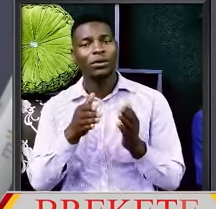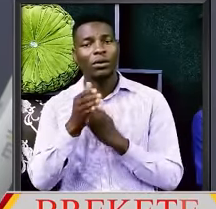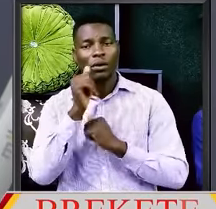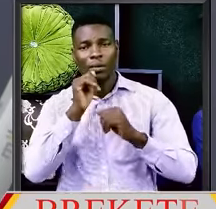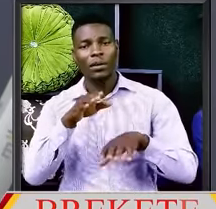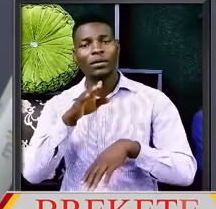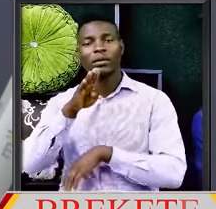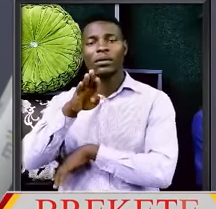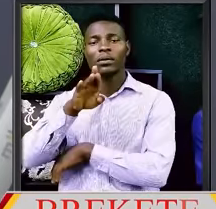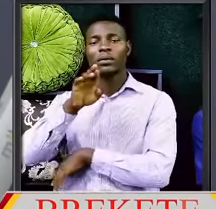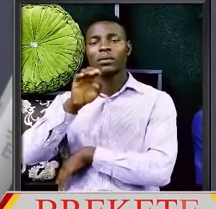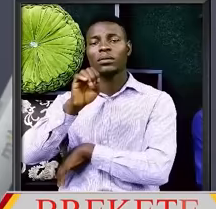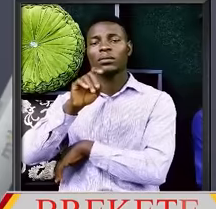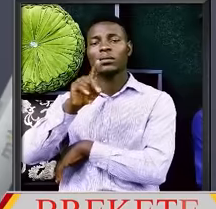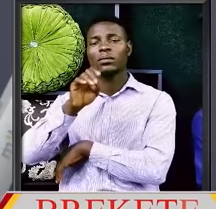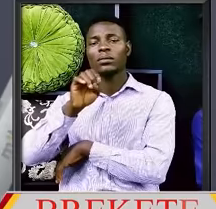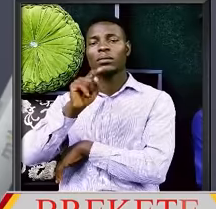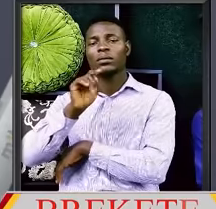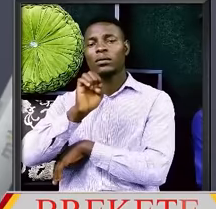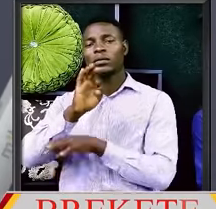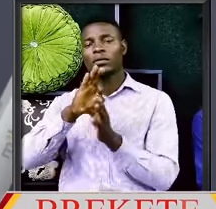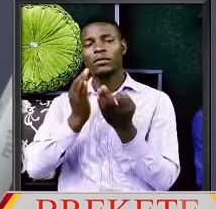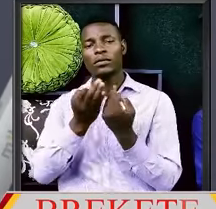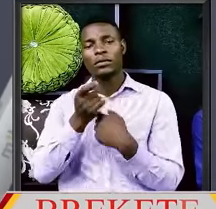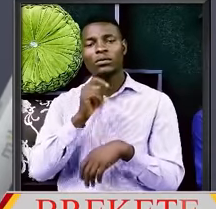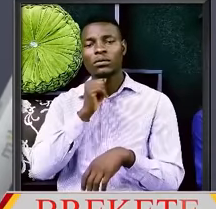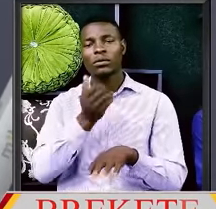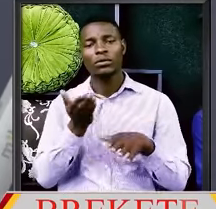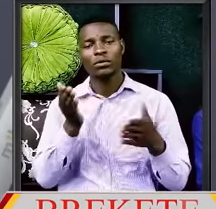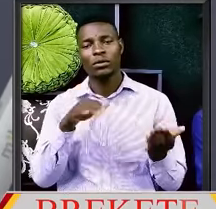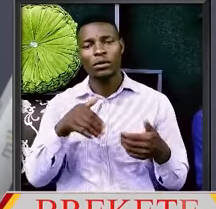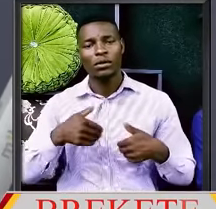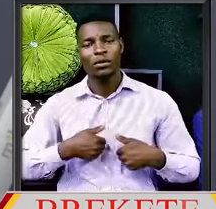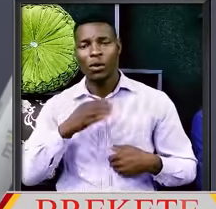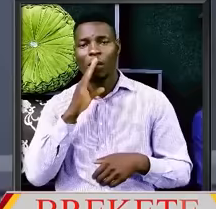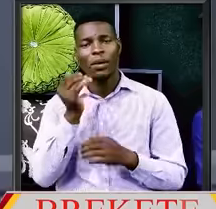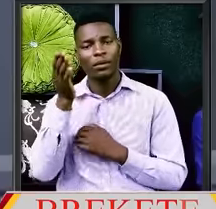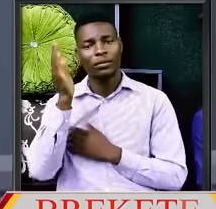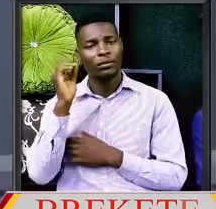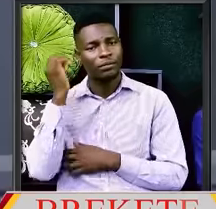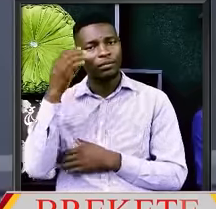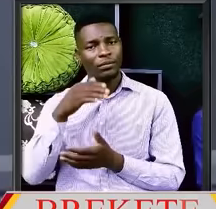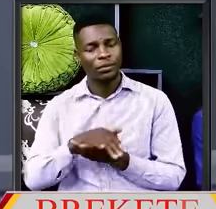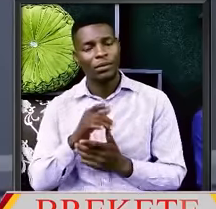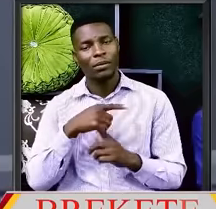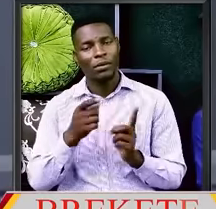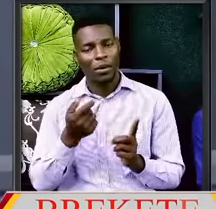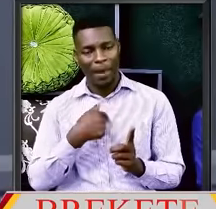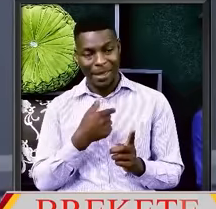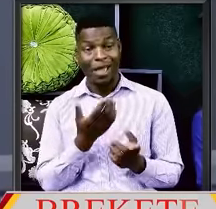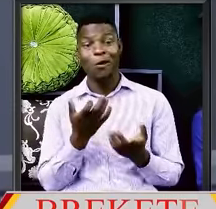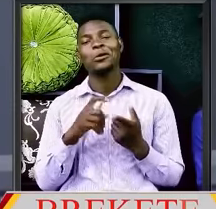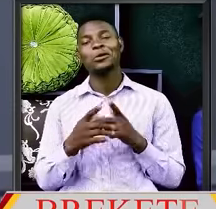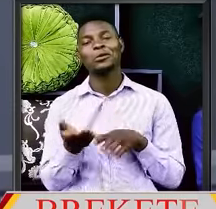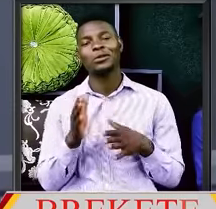Yes, sir. You know good dying young by God's grace. Amen, sir. For me, I won't die young,